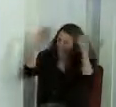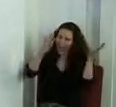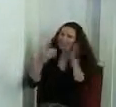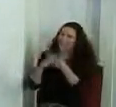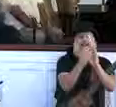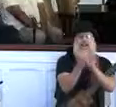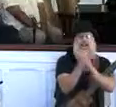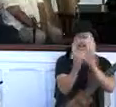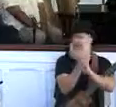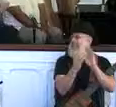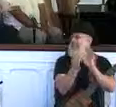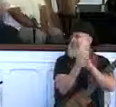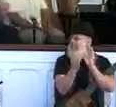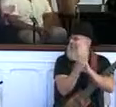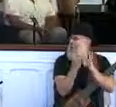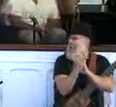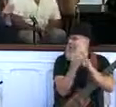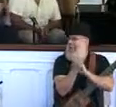applause.